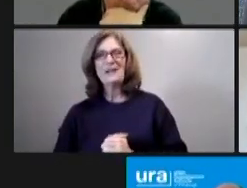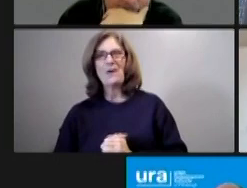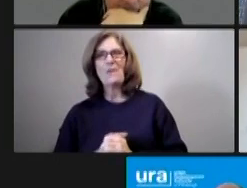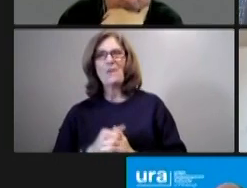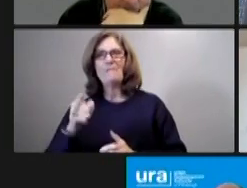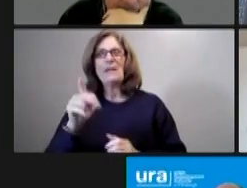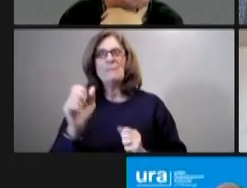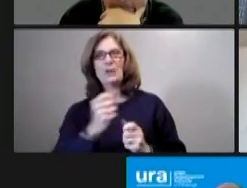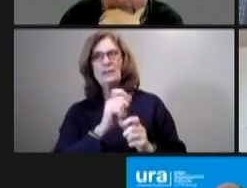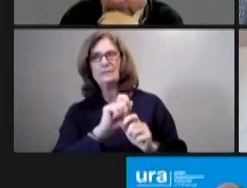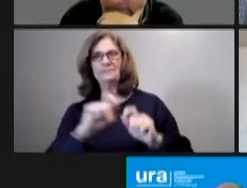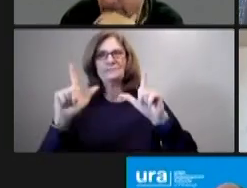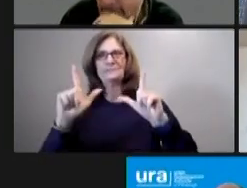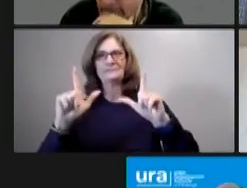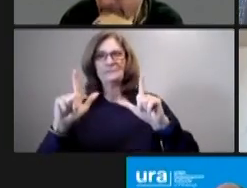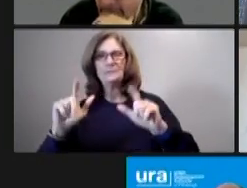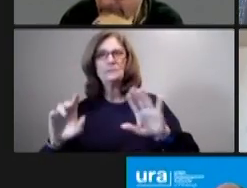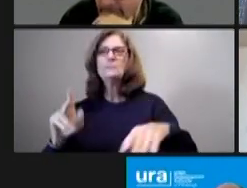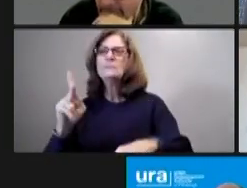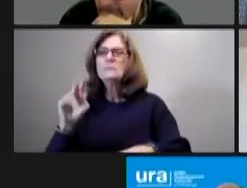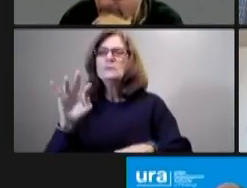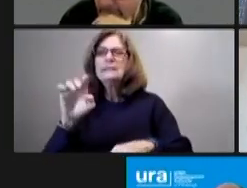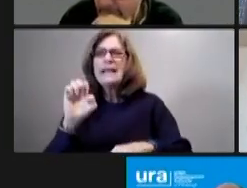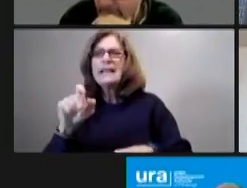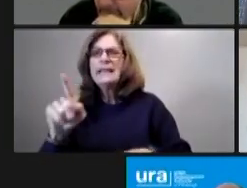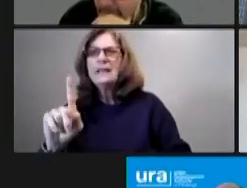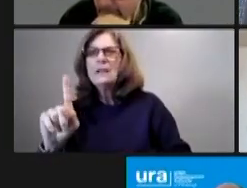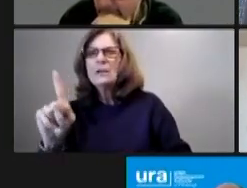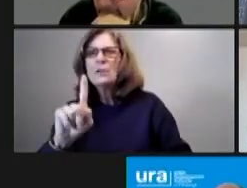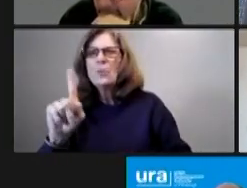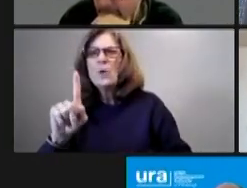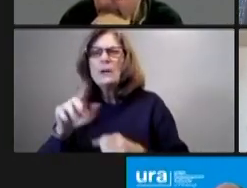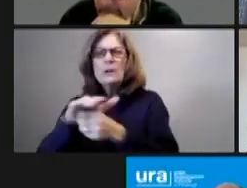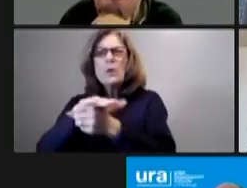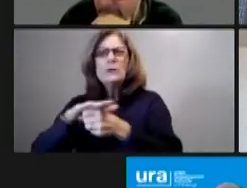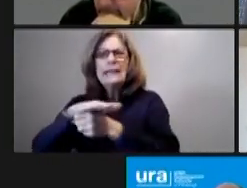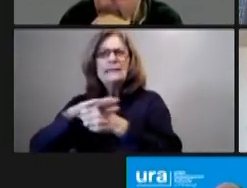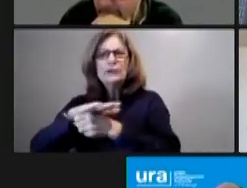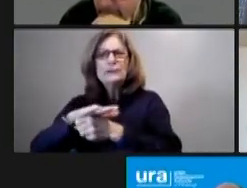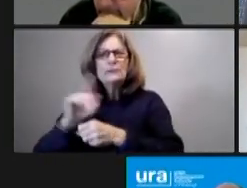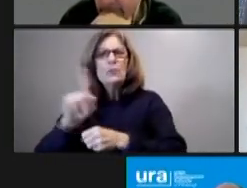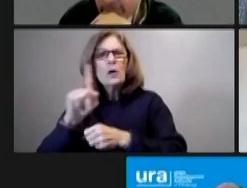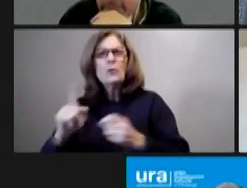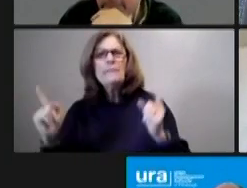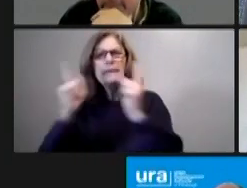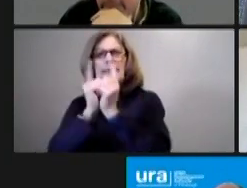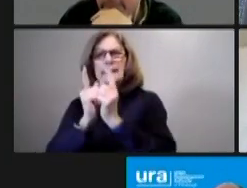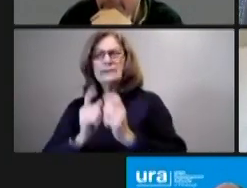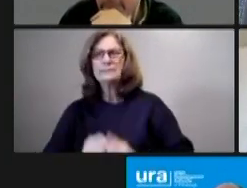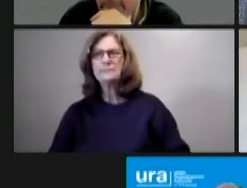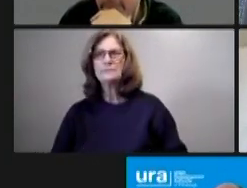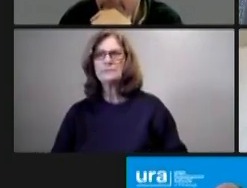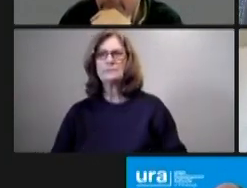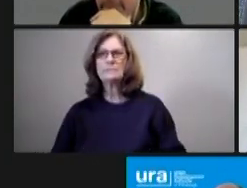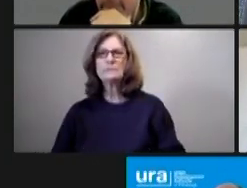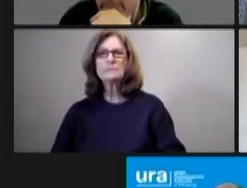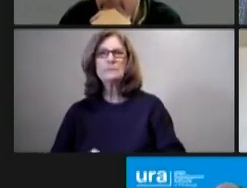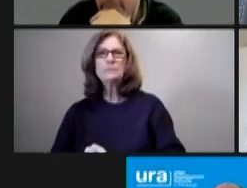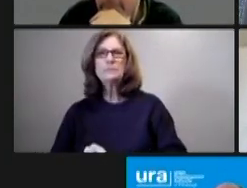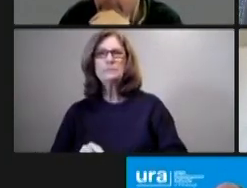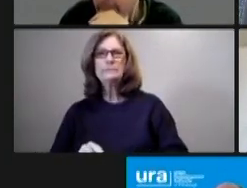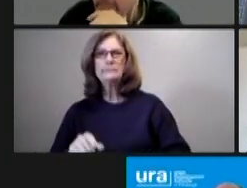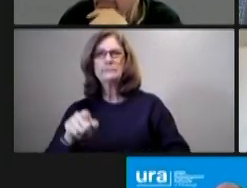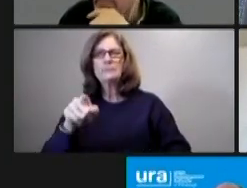my Kelly, can you give the location again of where to retreat? Where the location? Jad, do you know it's on